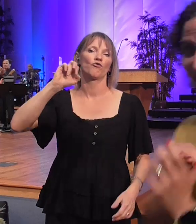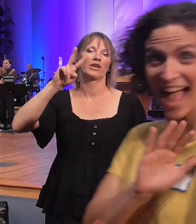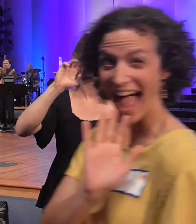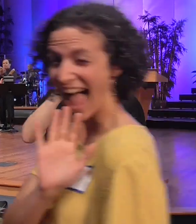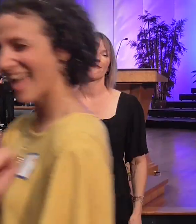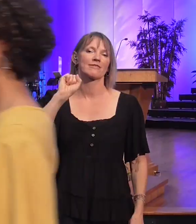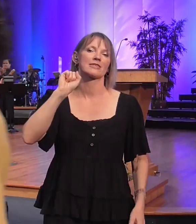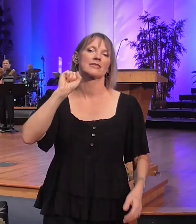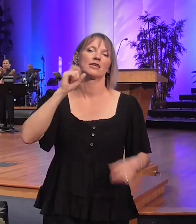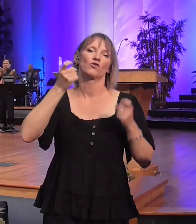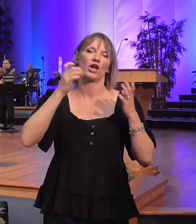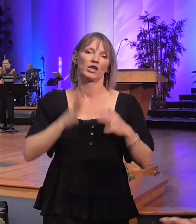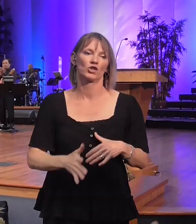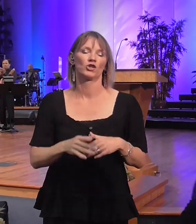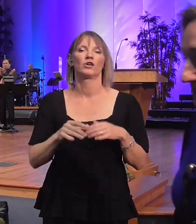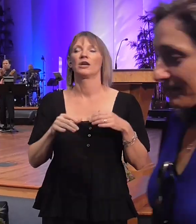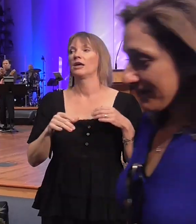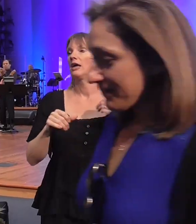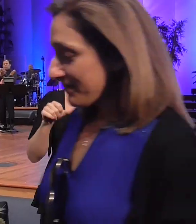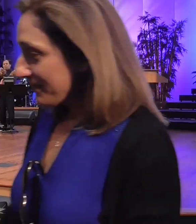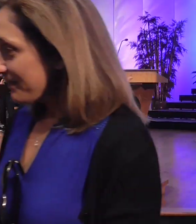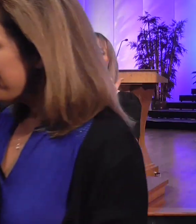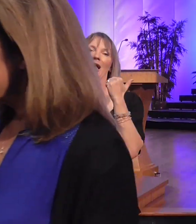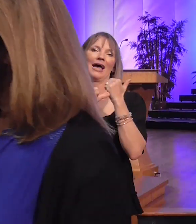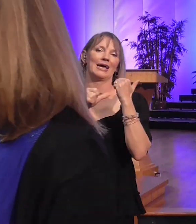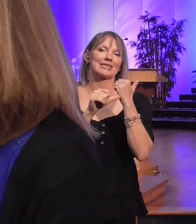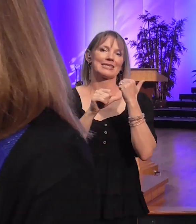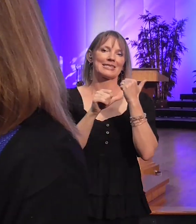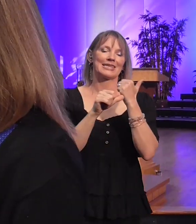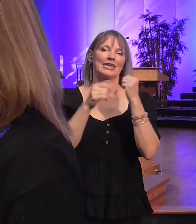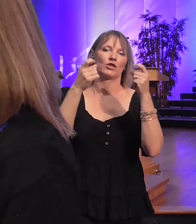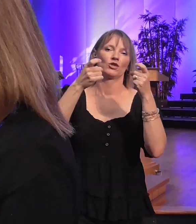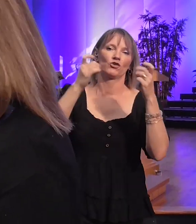Our assistant director and a lead teacher as well, Angela McLean.